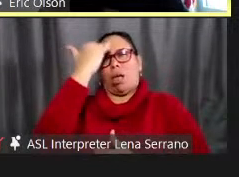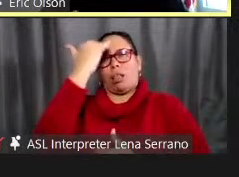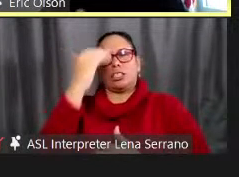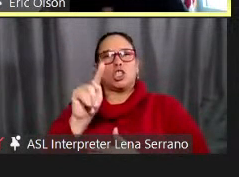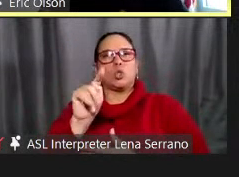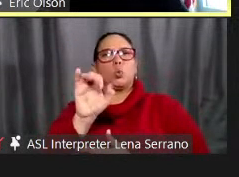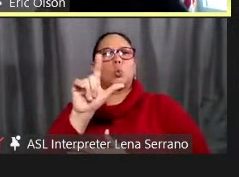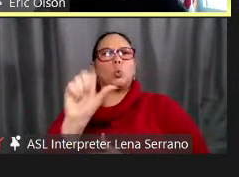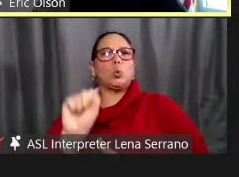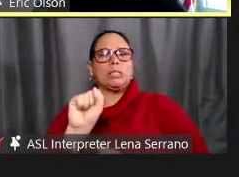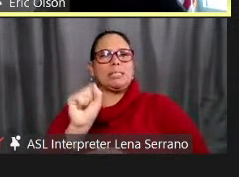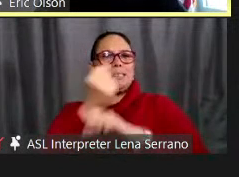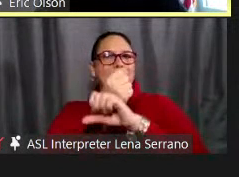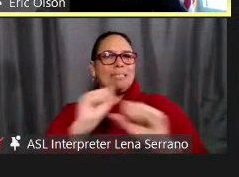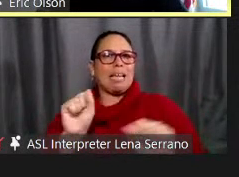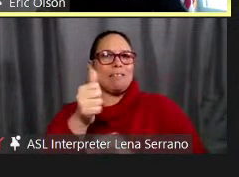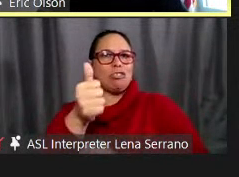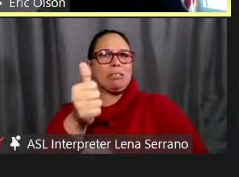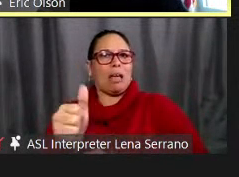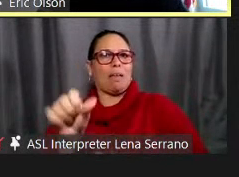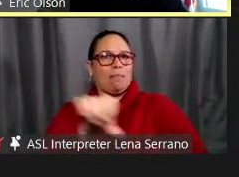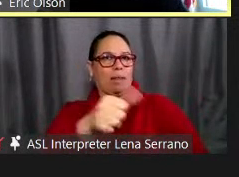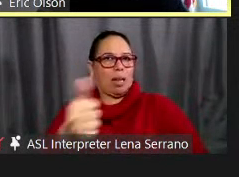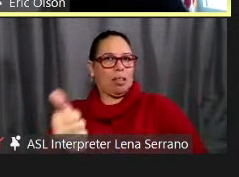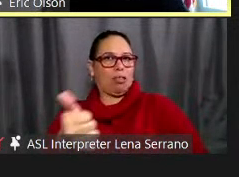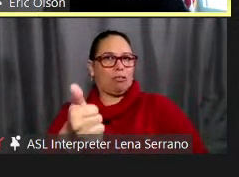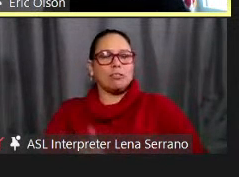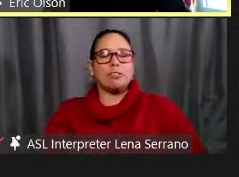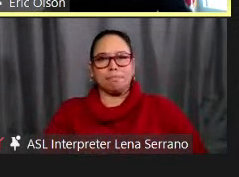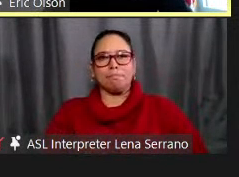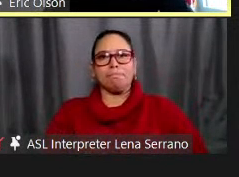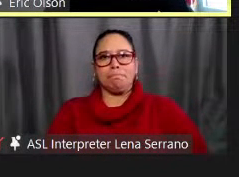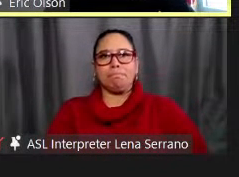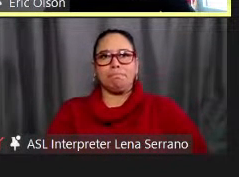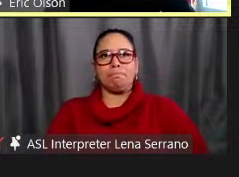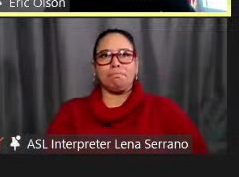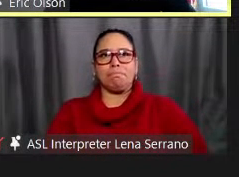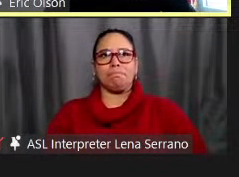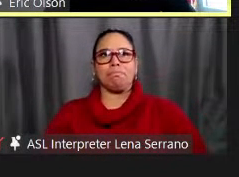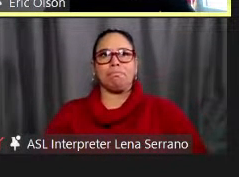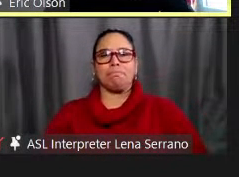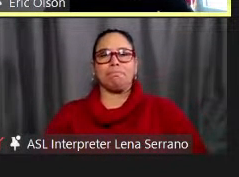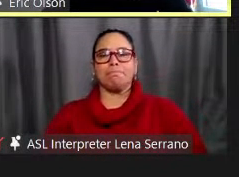order to save yourself and others. Thank you.